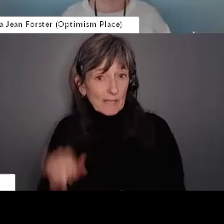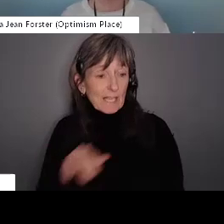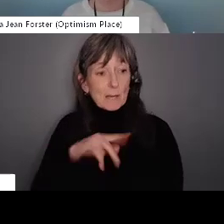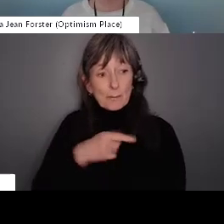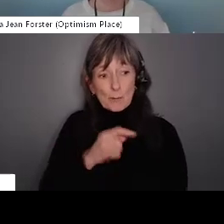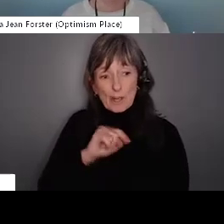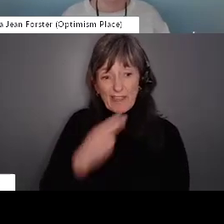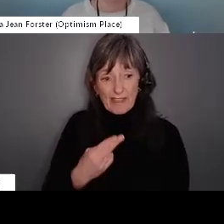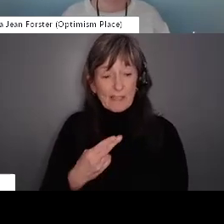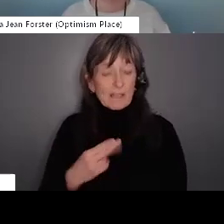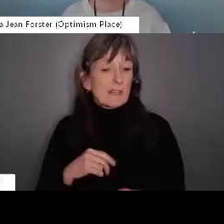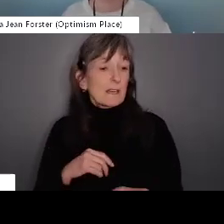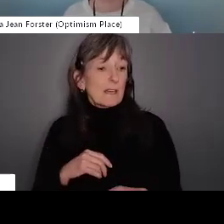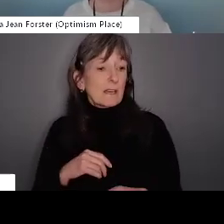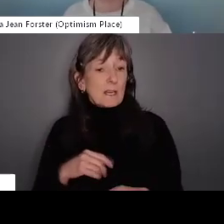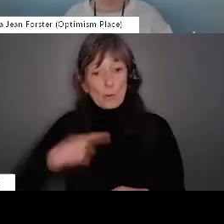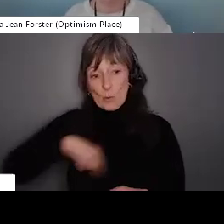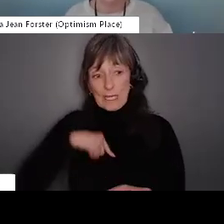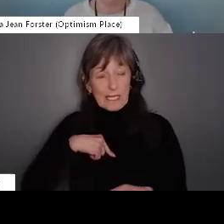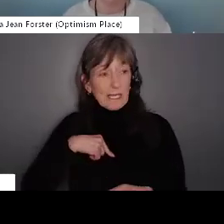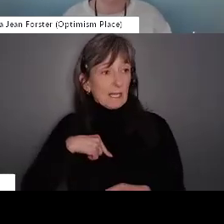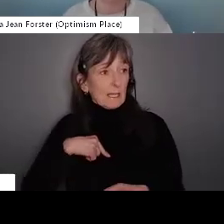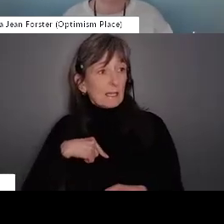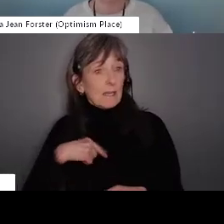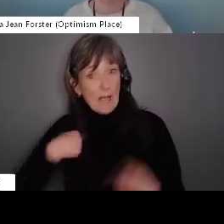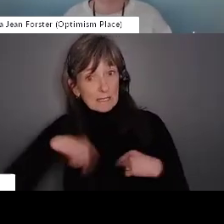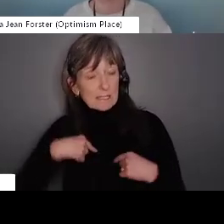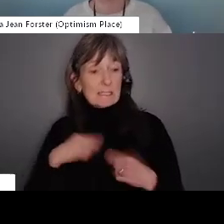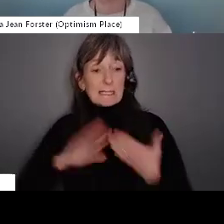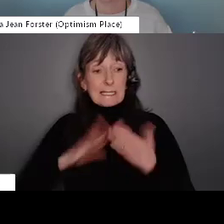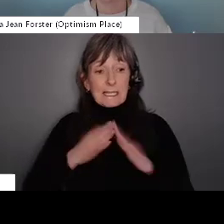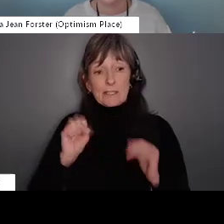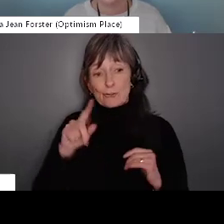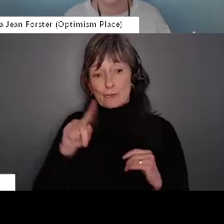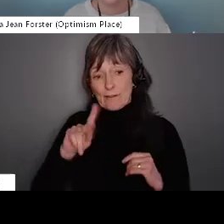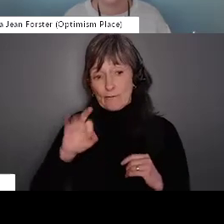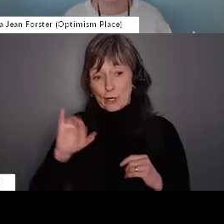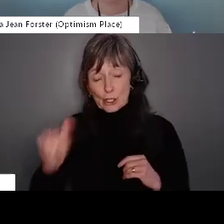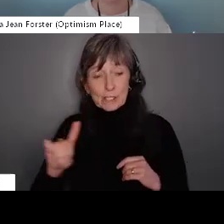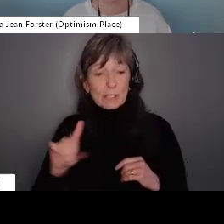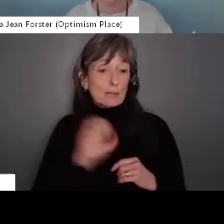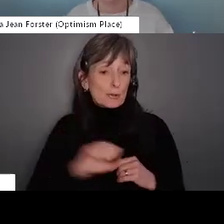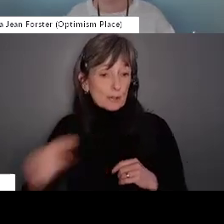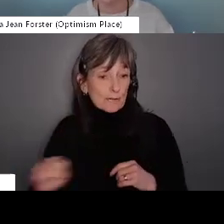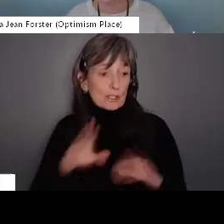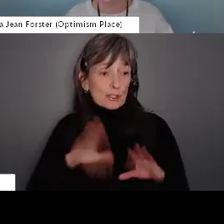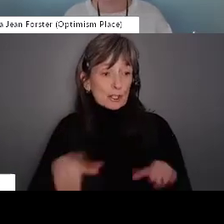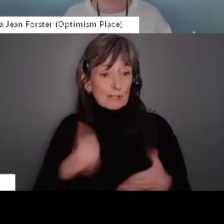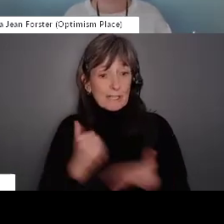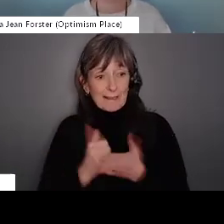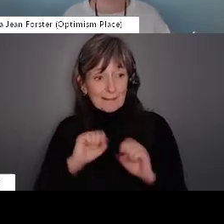housing, us as Optimism Place, the City of Stratford, Social Services, our Children's Aid Society, and Probation and